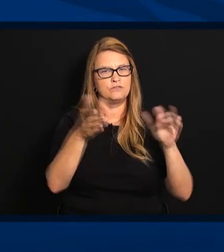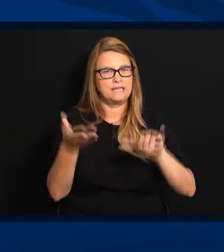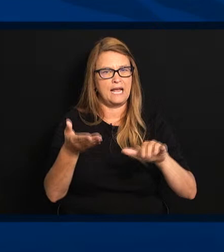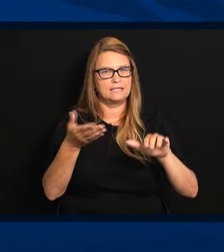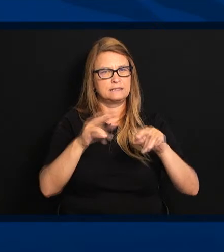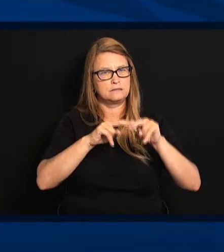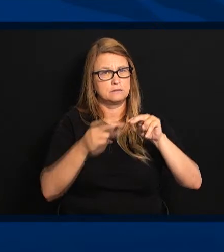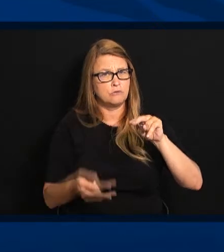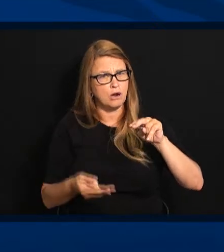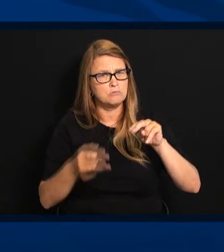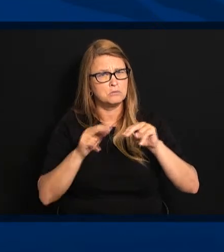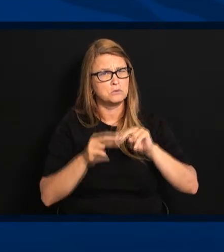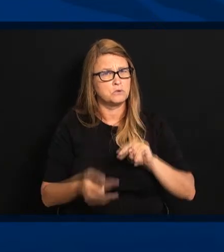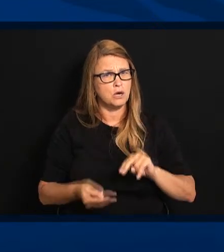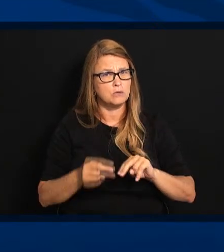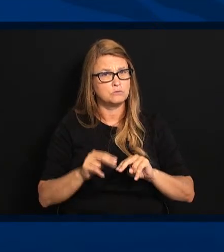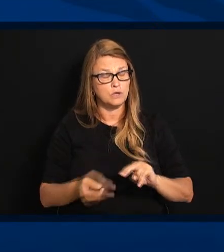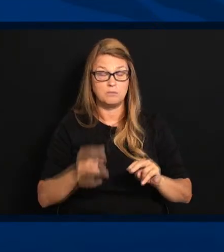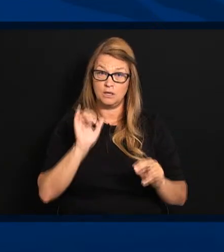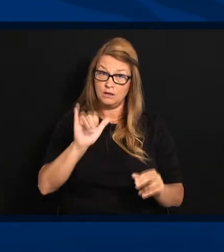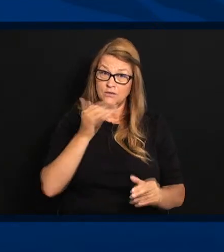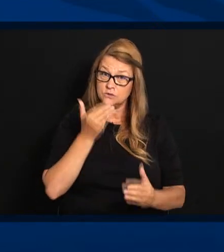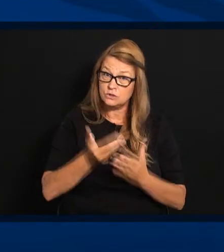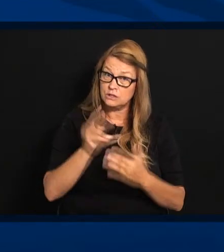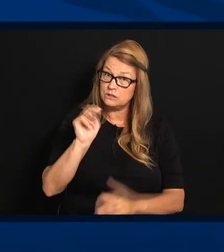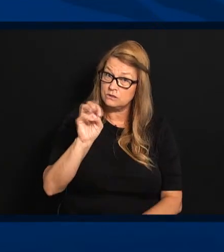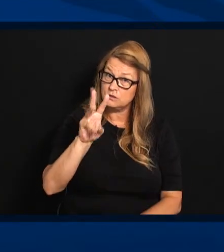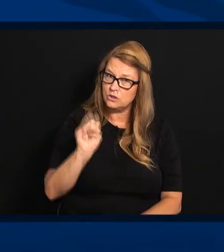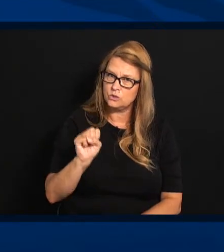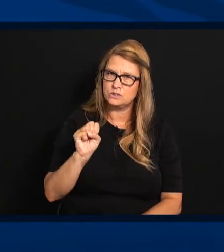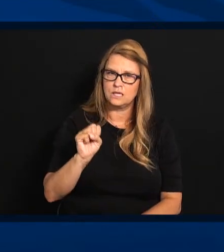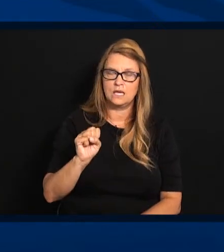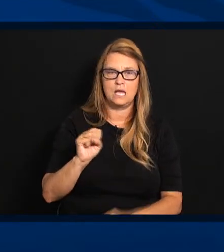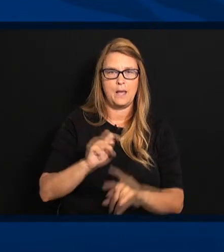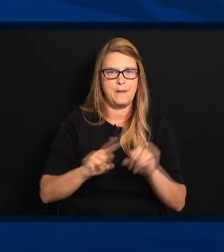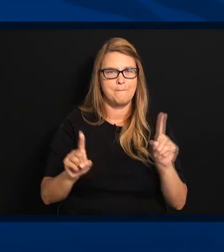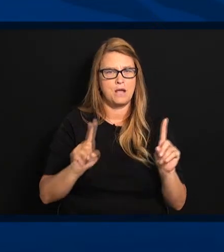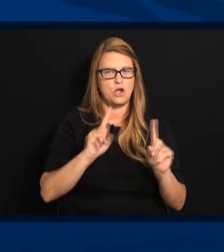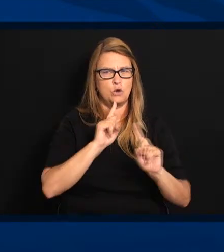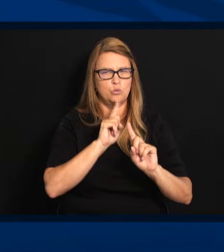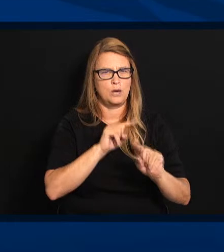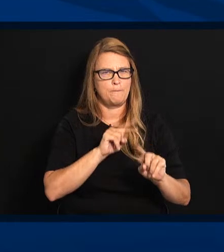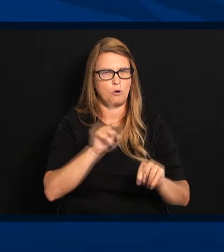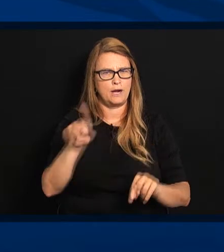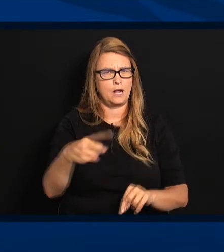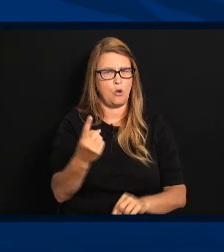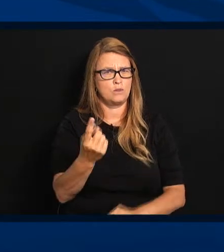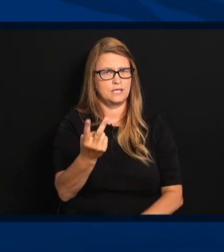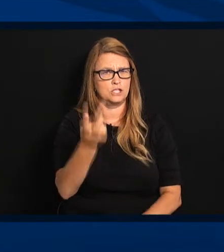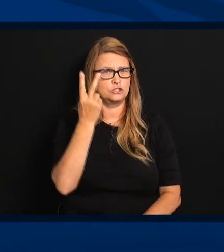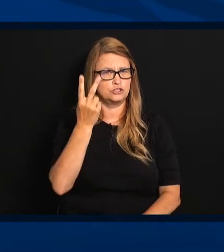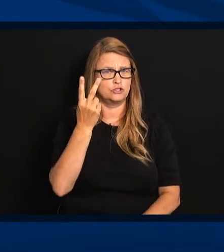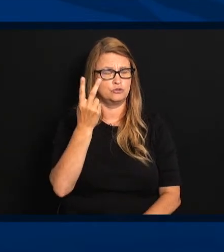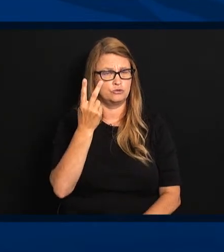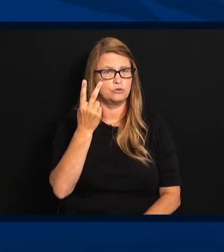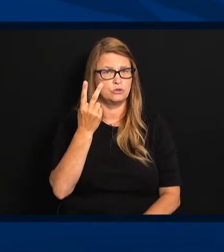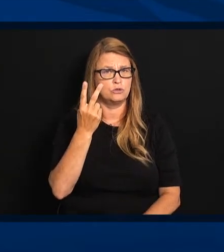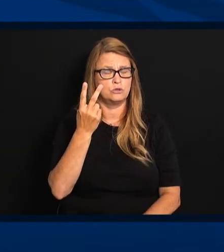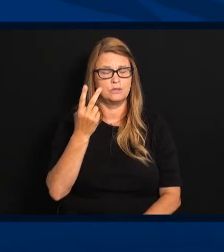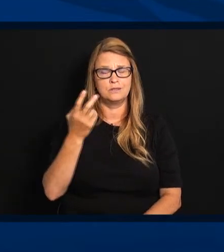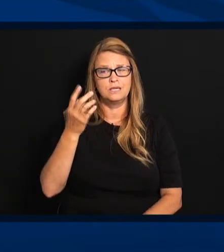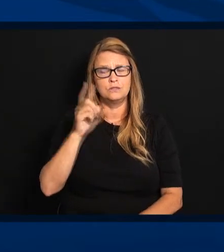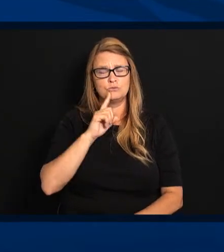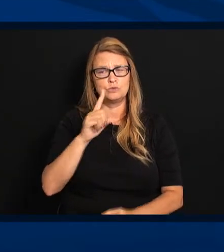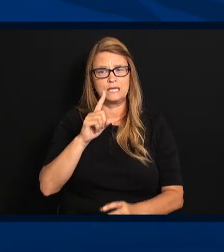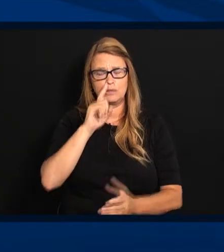COVID. Obviously, that's good news. And just reporting today, only 2. It's bad for those families. We